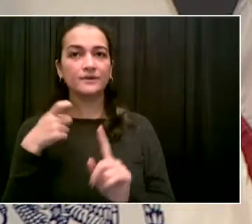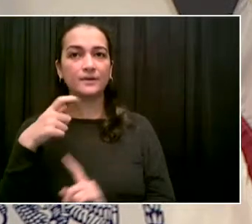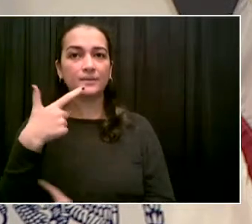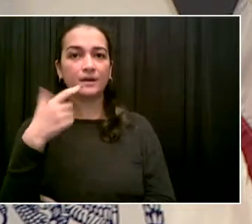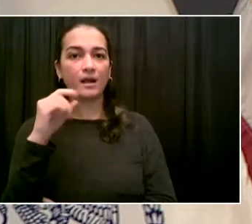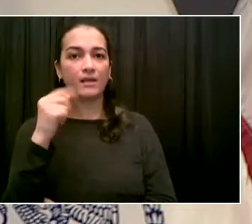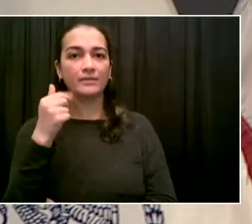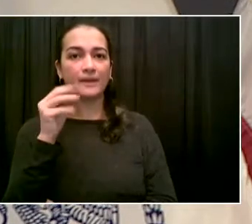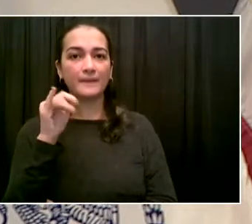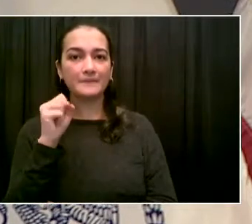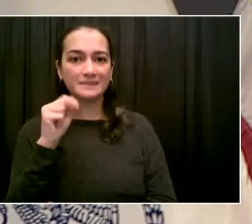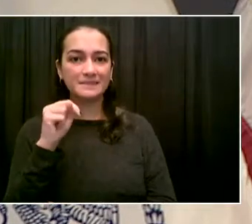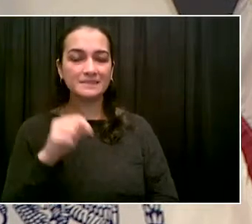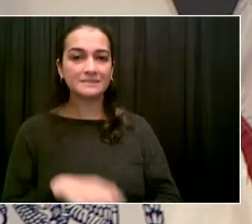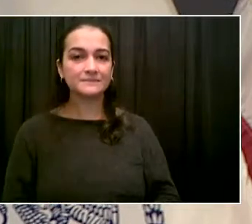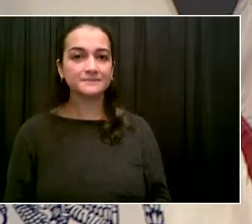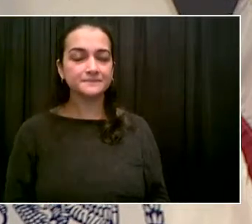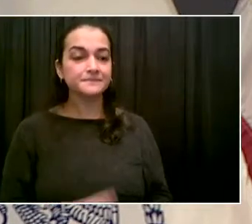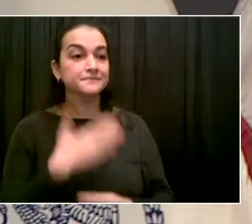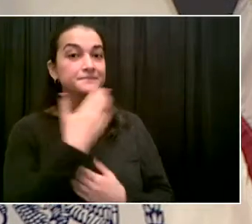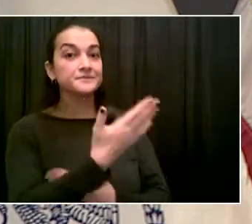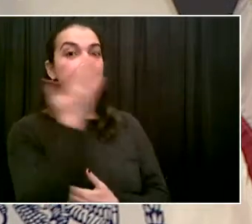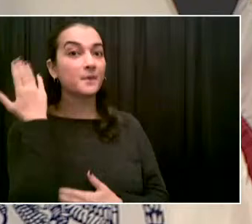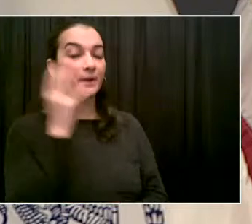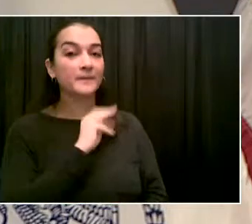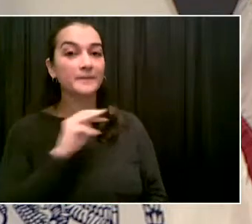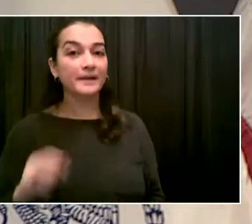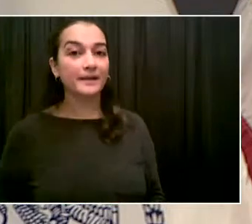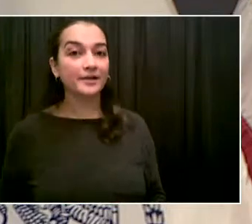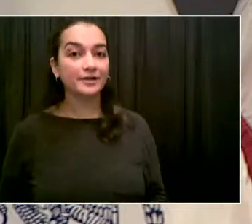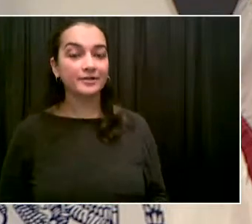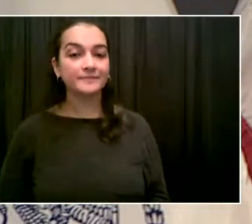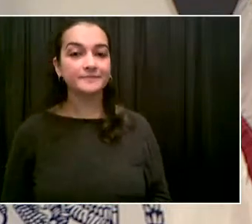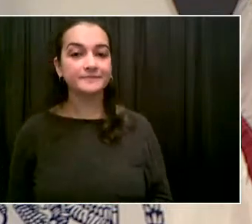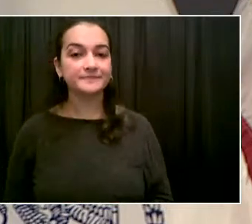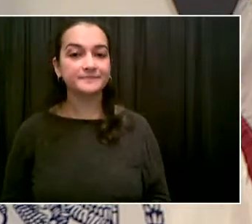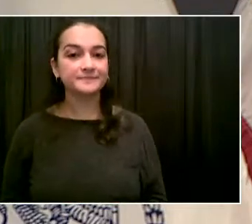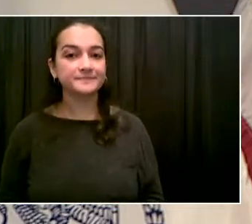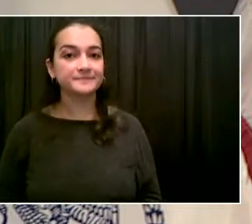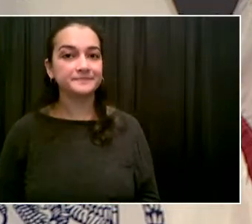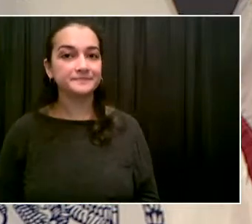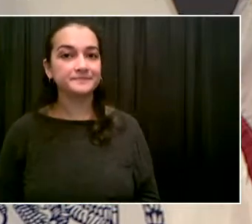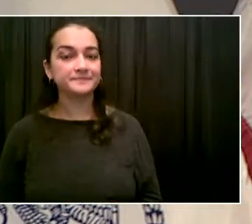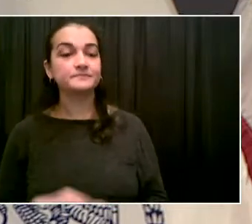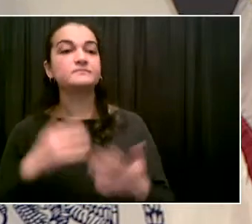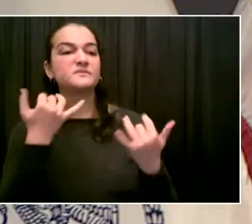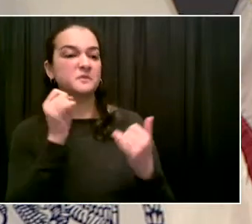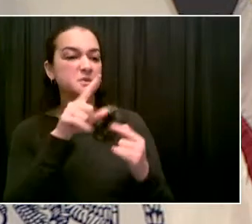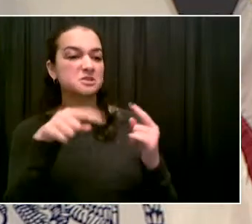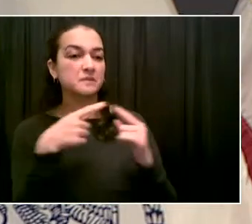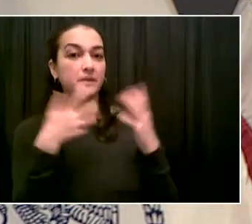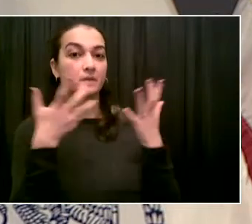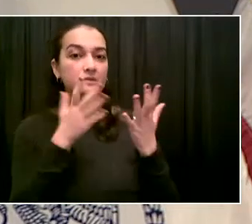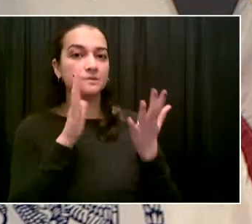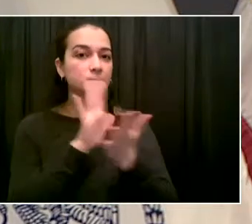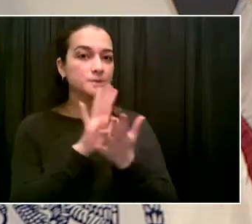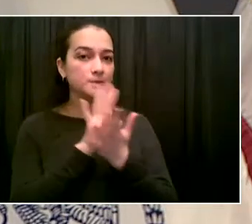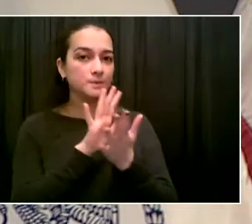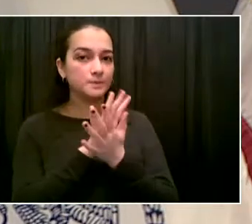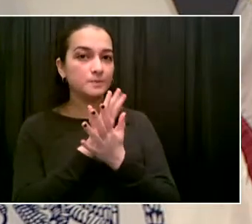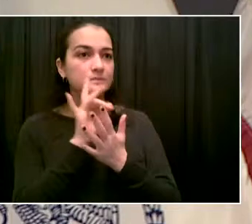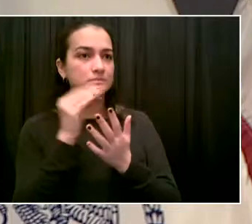you about, we're still getting a few scattered reports from schools that they're seeing limited number